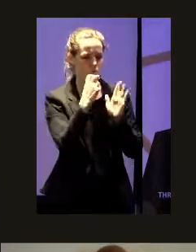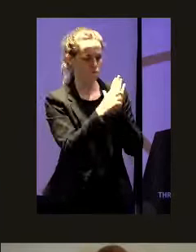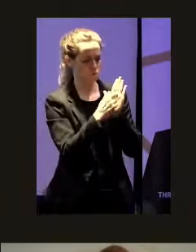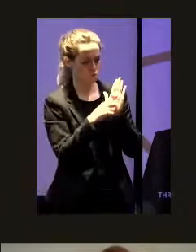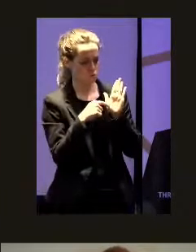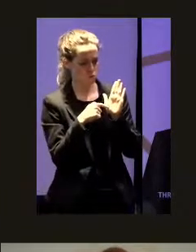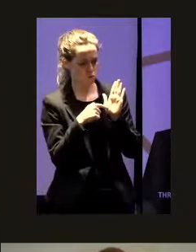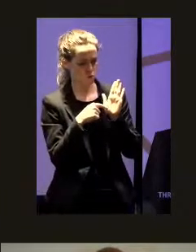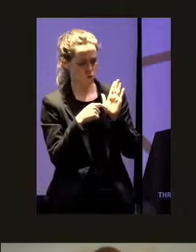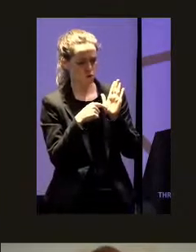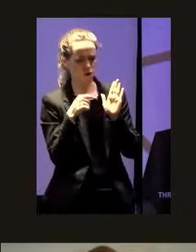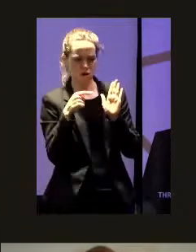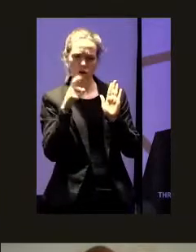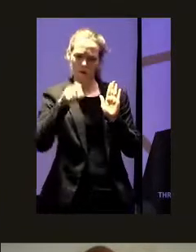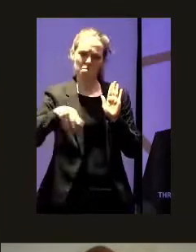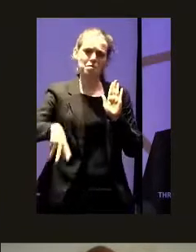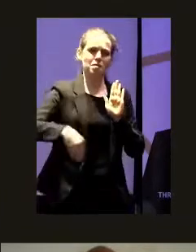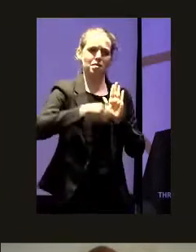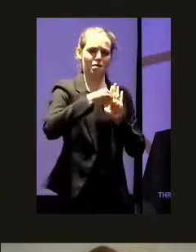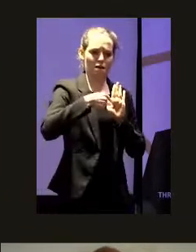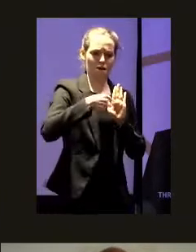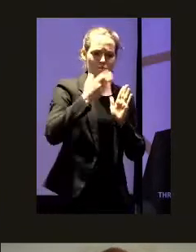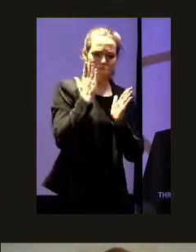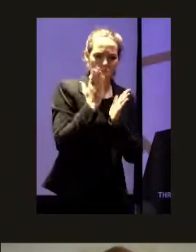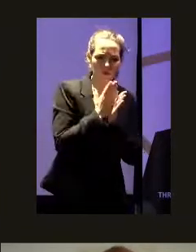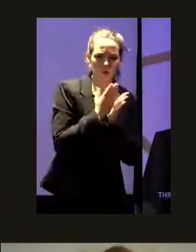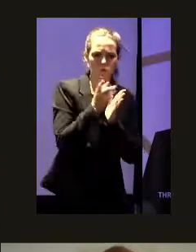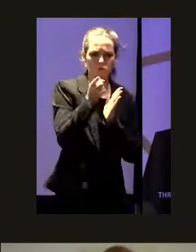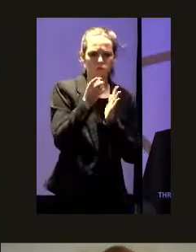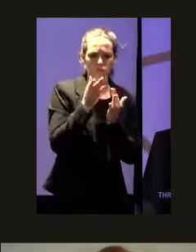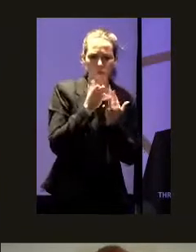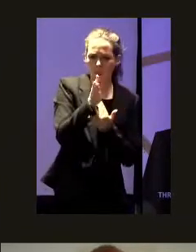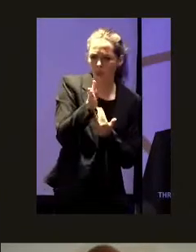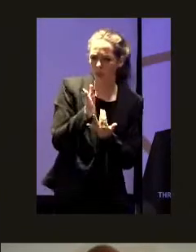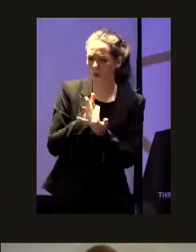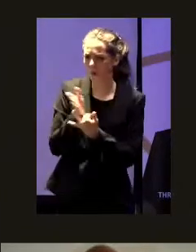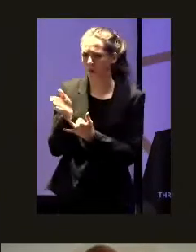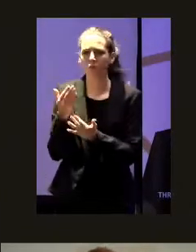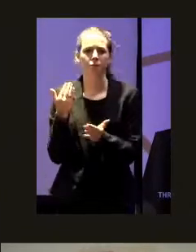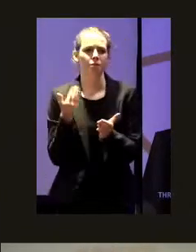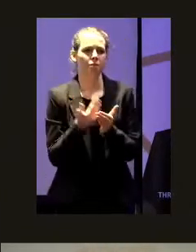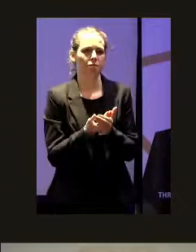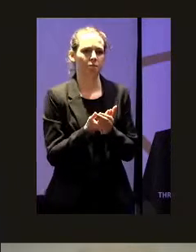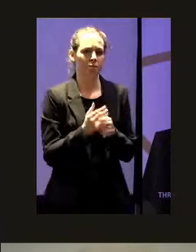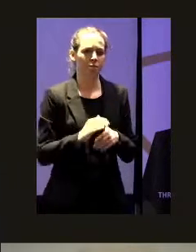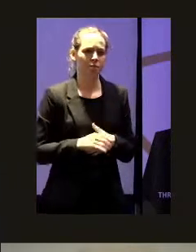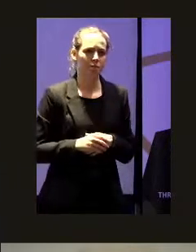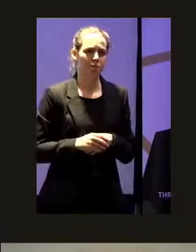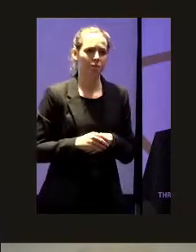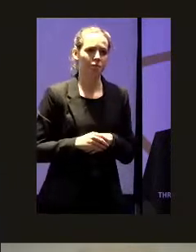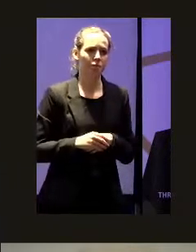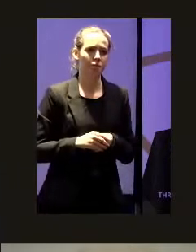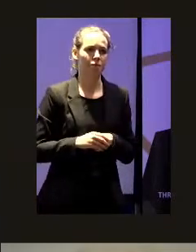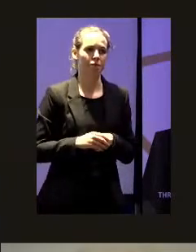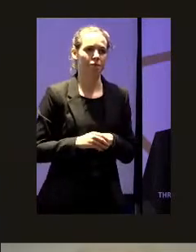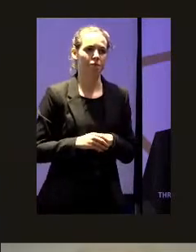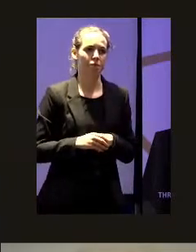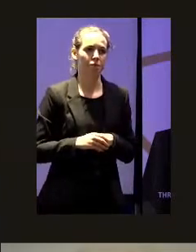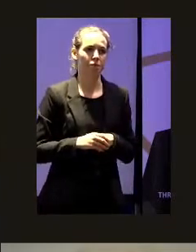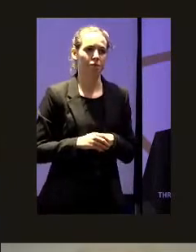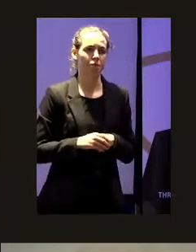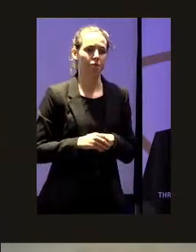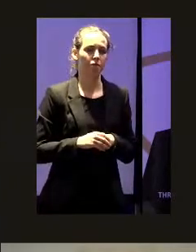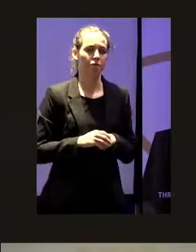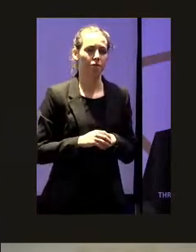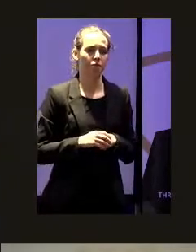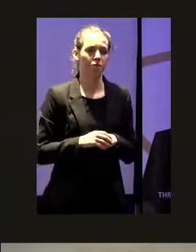to go in there and do the work that council is supposed to be doing. So apart